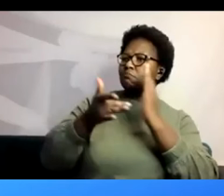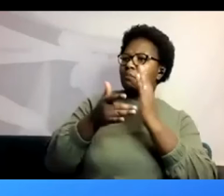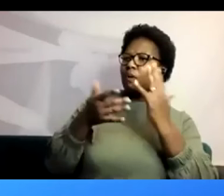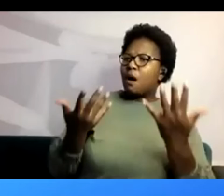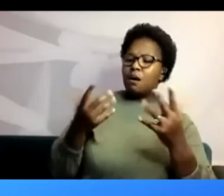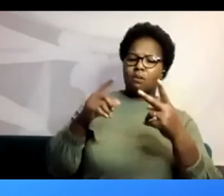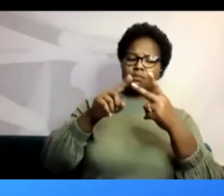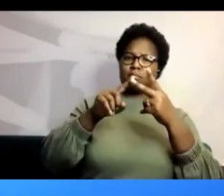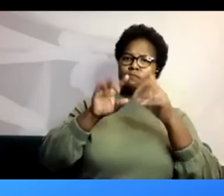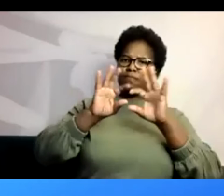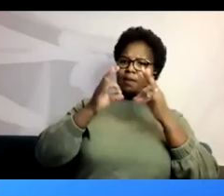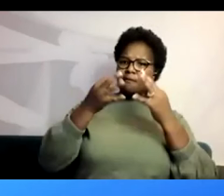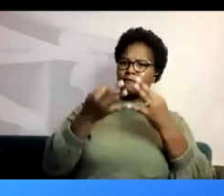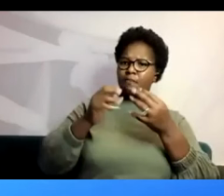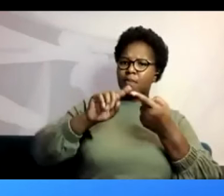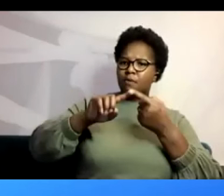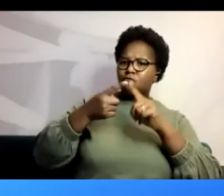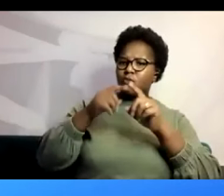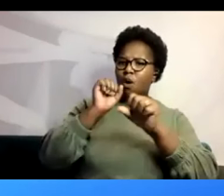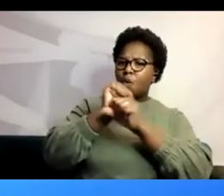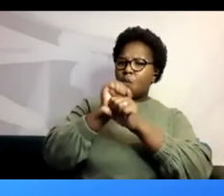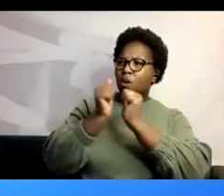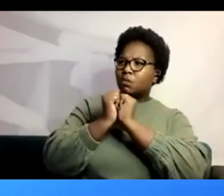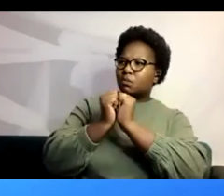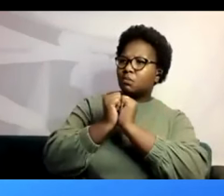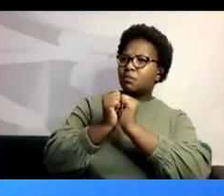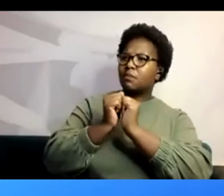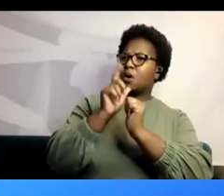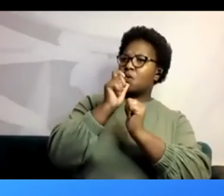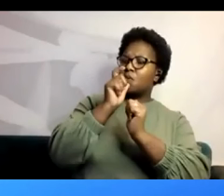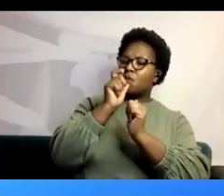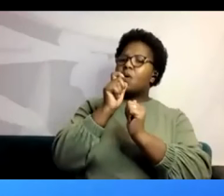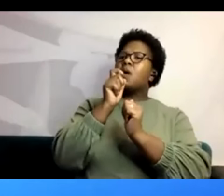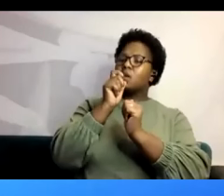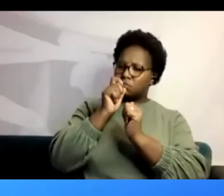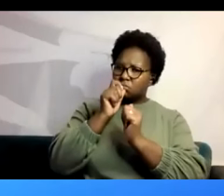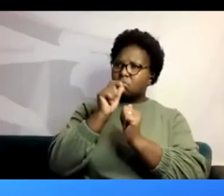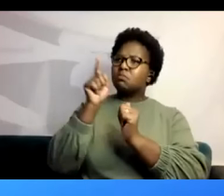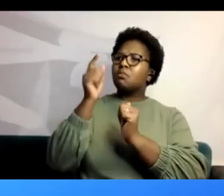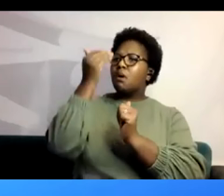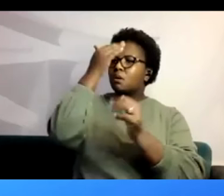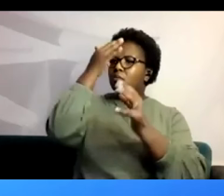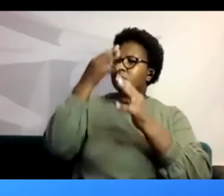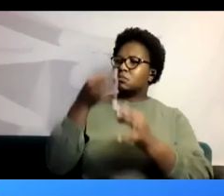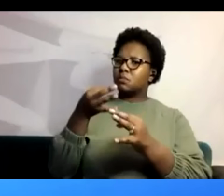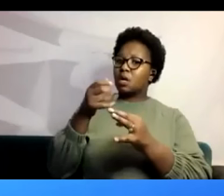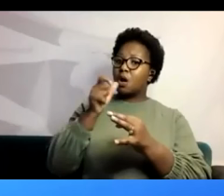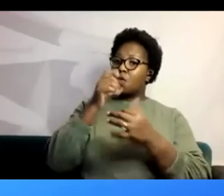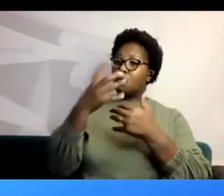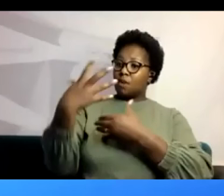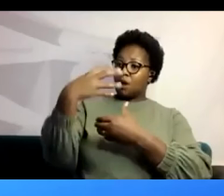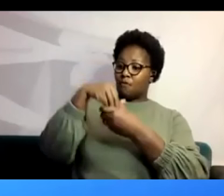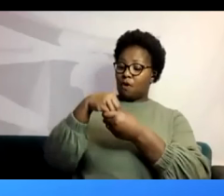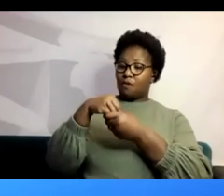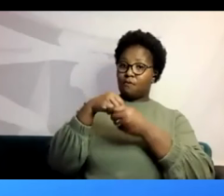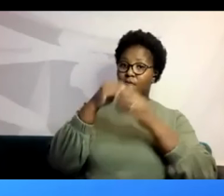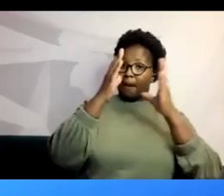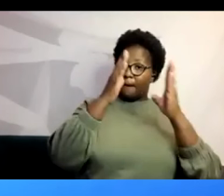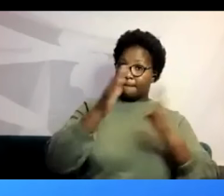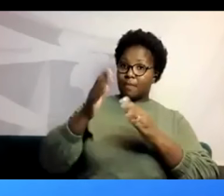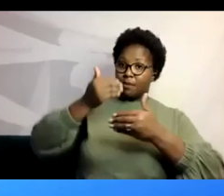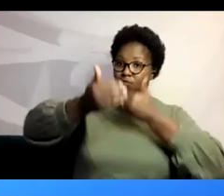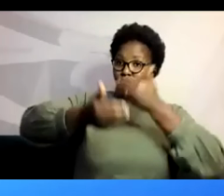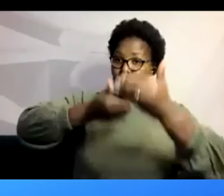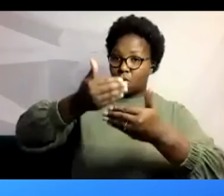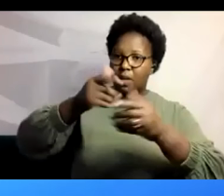friends, coworkers, etc. This helps us determine who should be included in the planning process and possible long-term supporters for